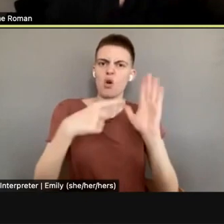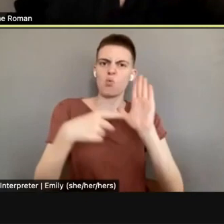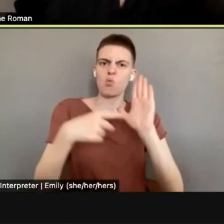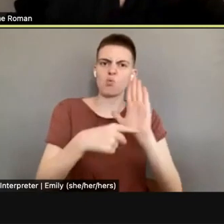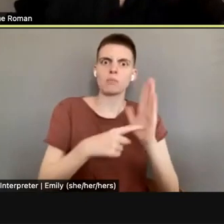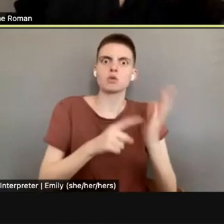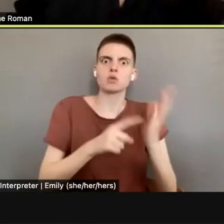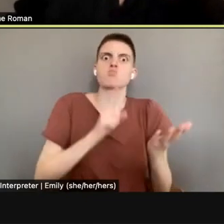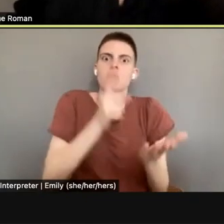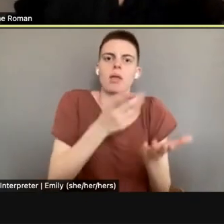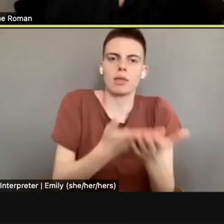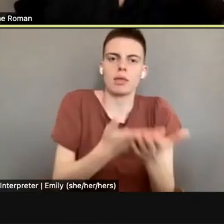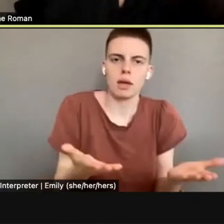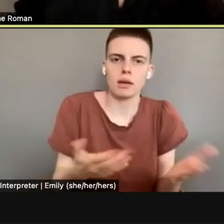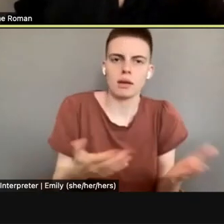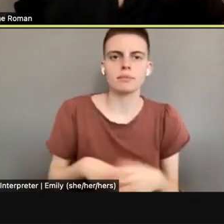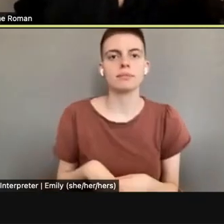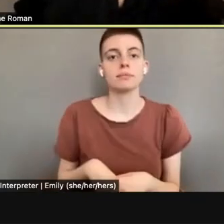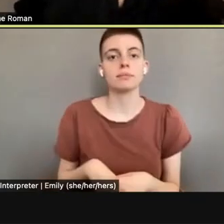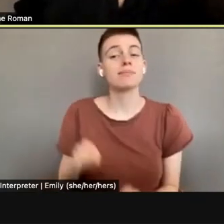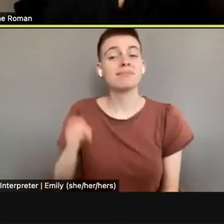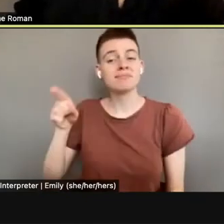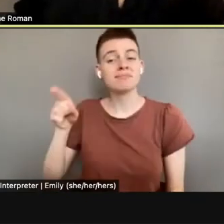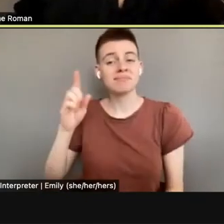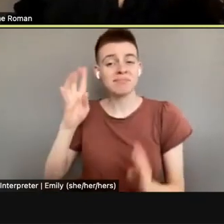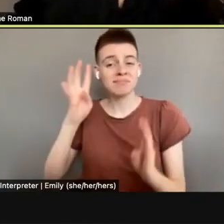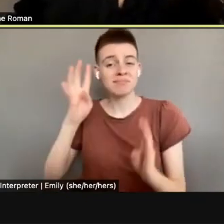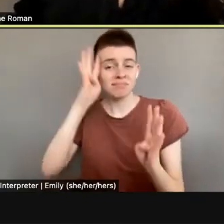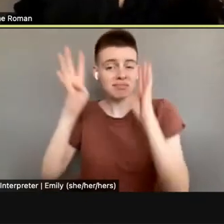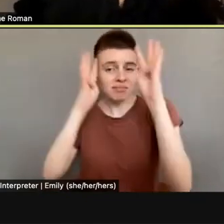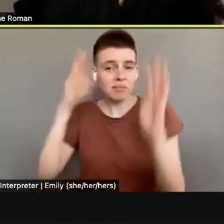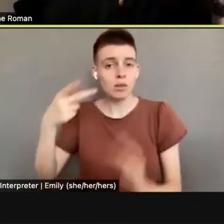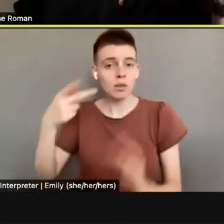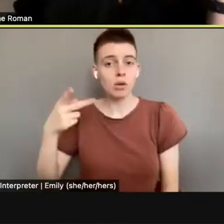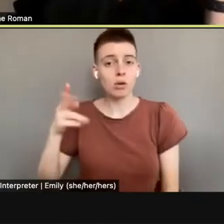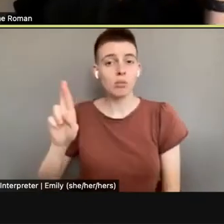Pretend play can be a problem.